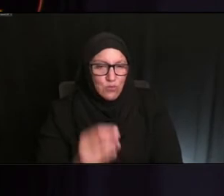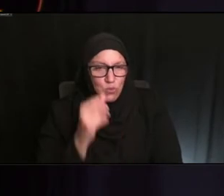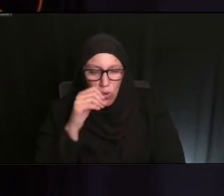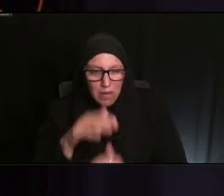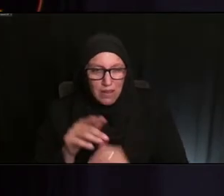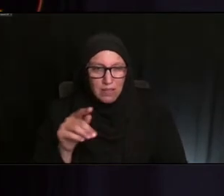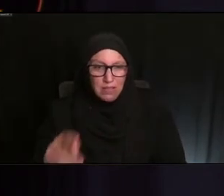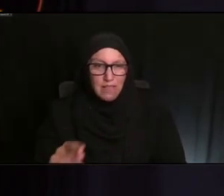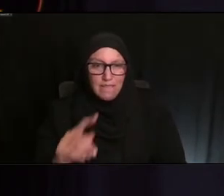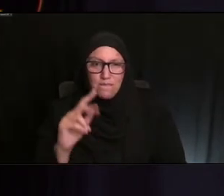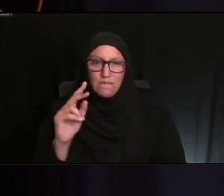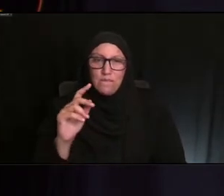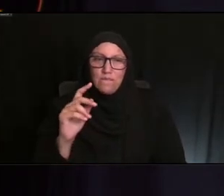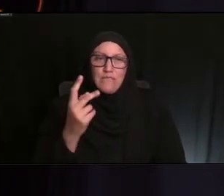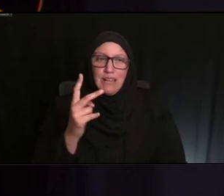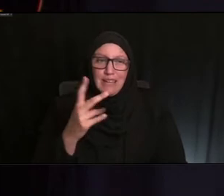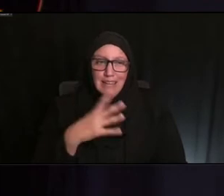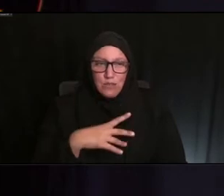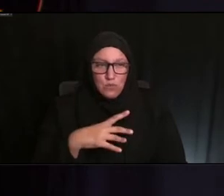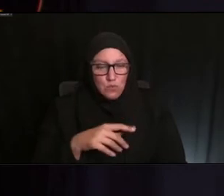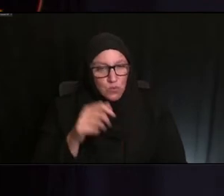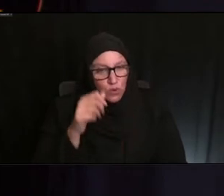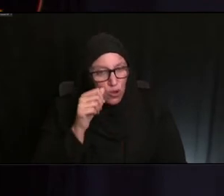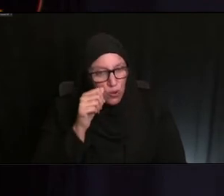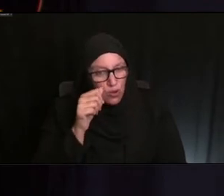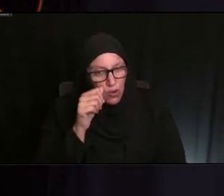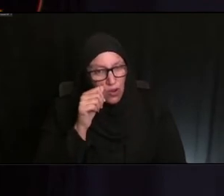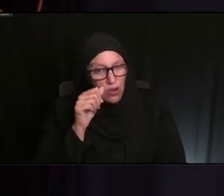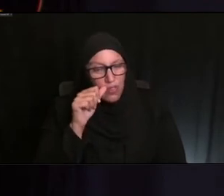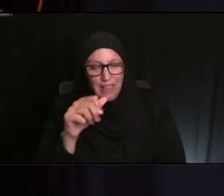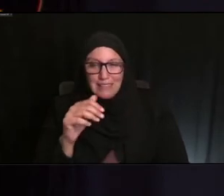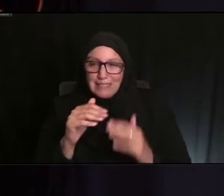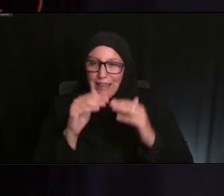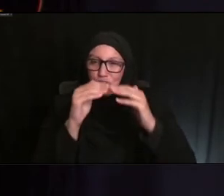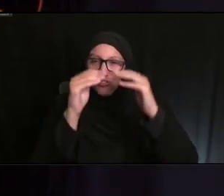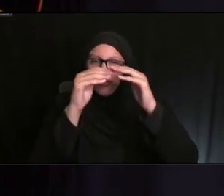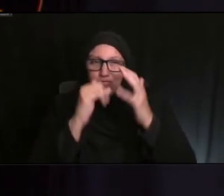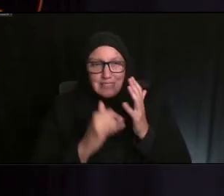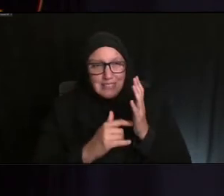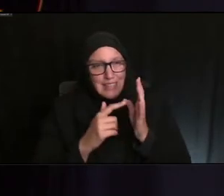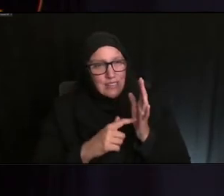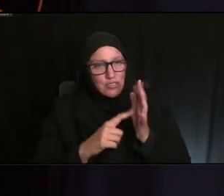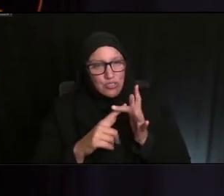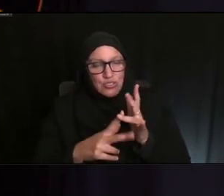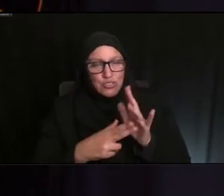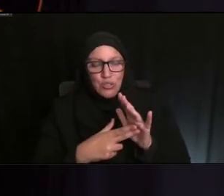to know their position, their station, their status with Allah Azza wa Jal.